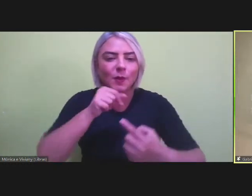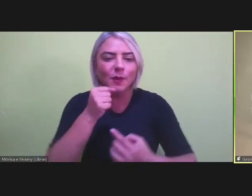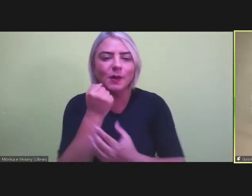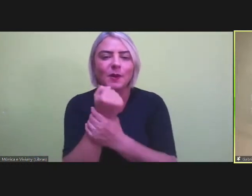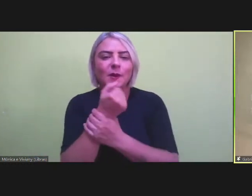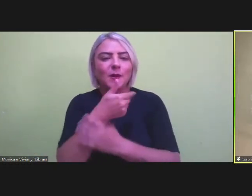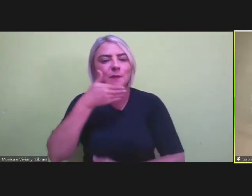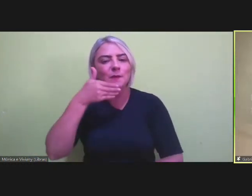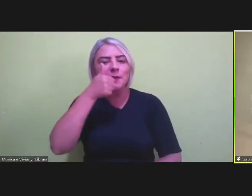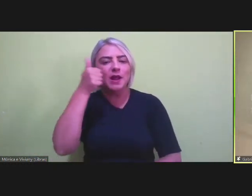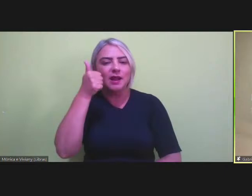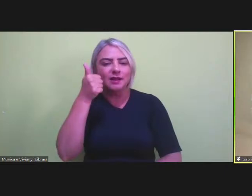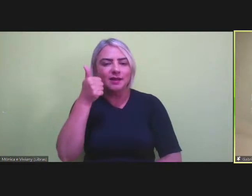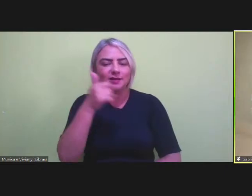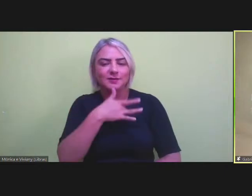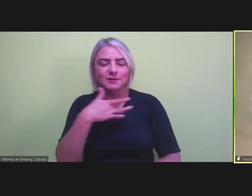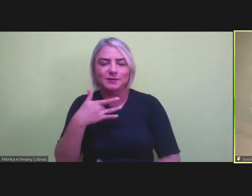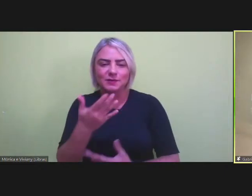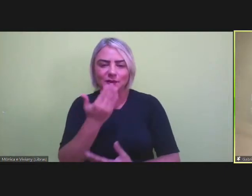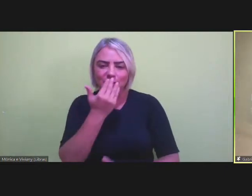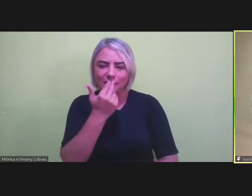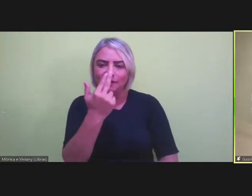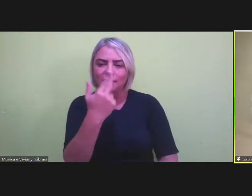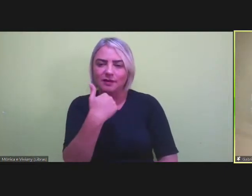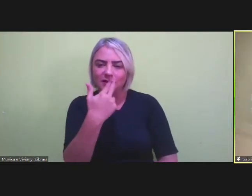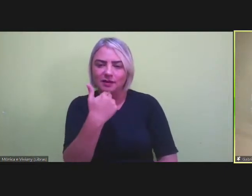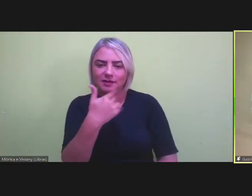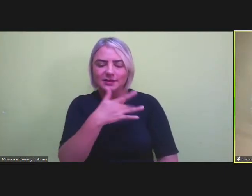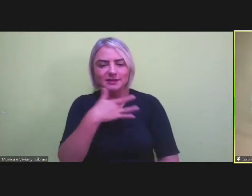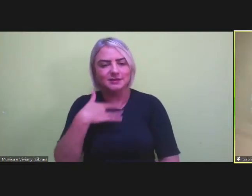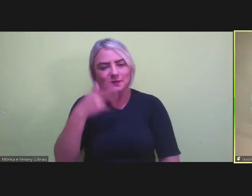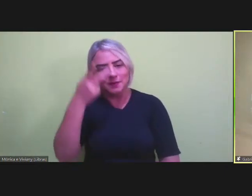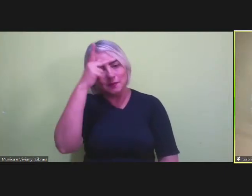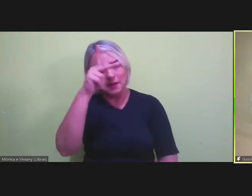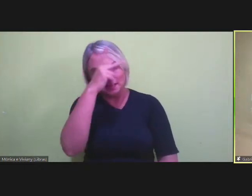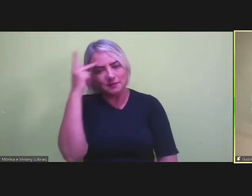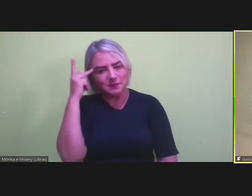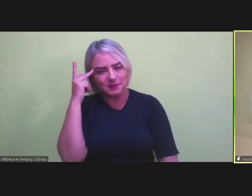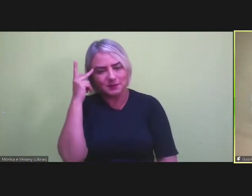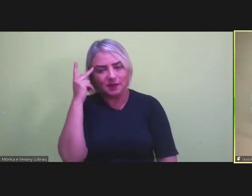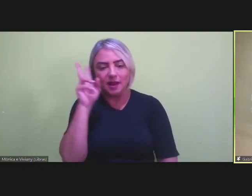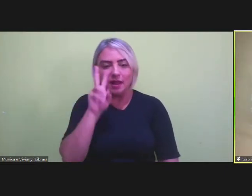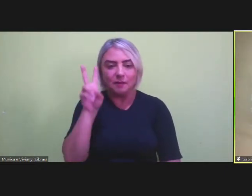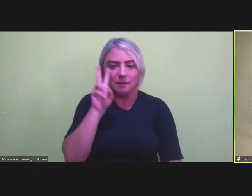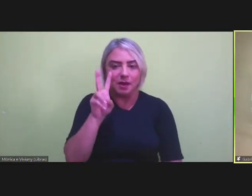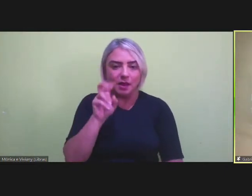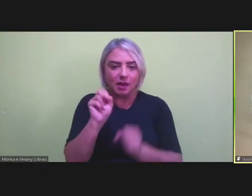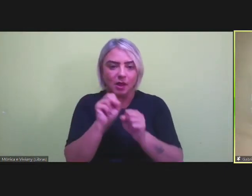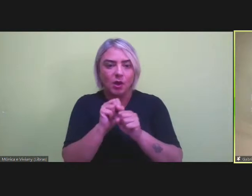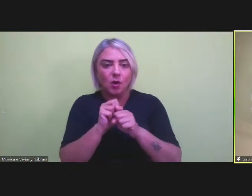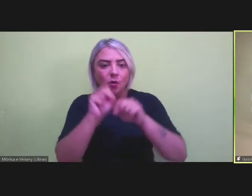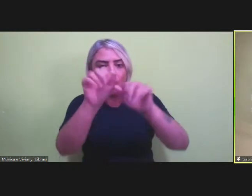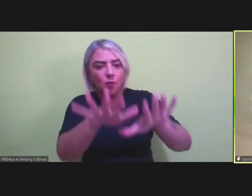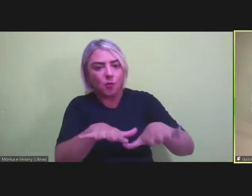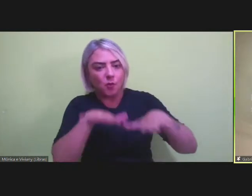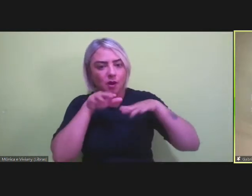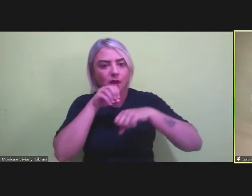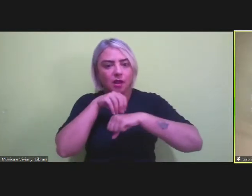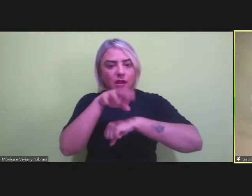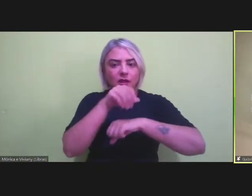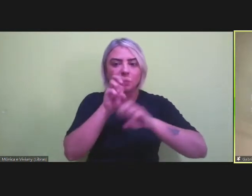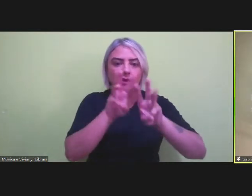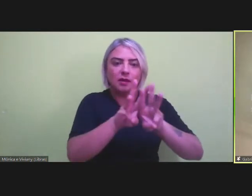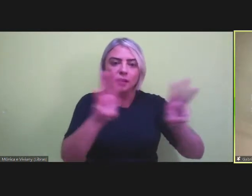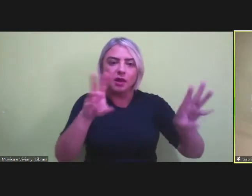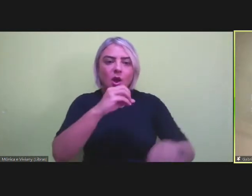with the aim to guarantee better conditions of food, nutrition, and health to people. We remember that the event will